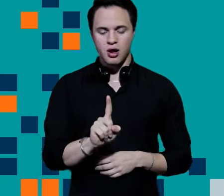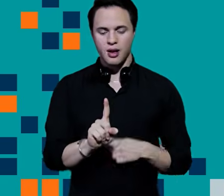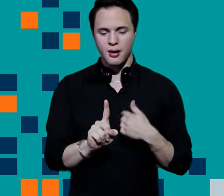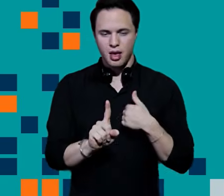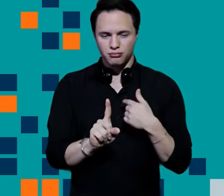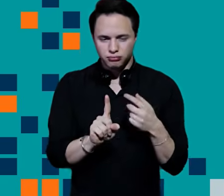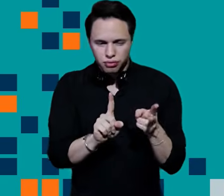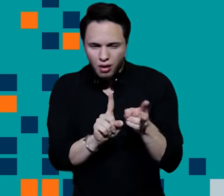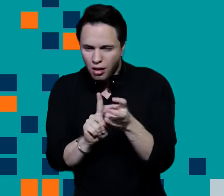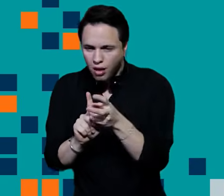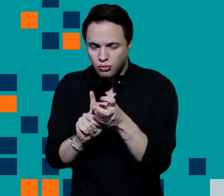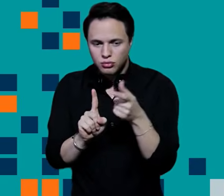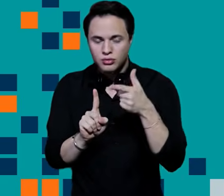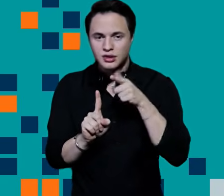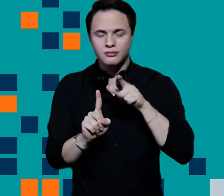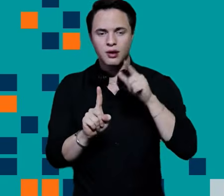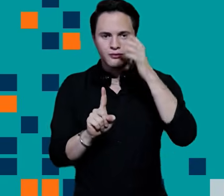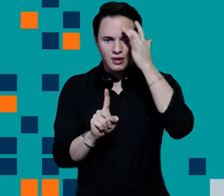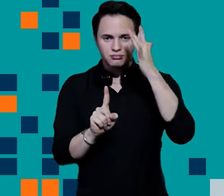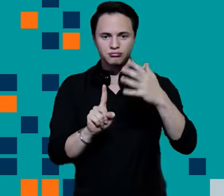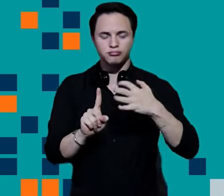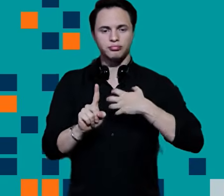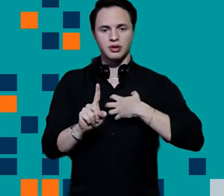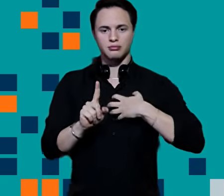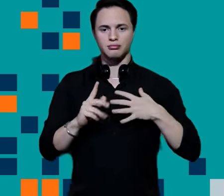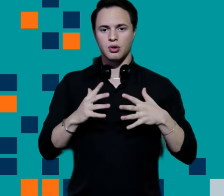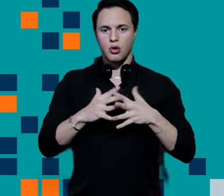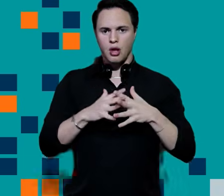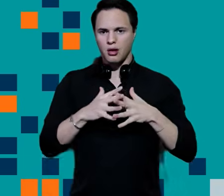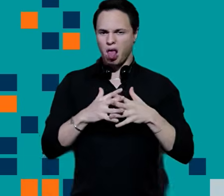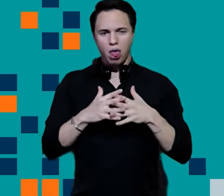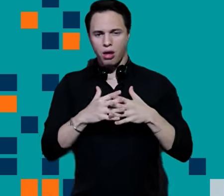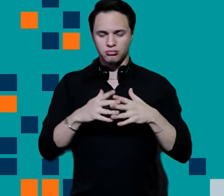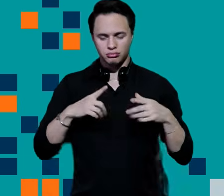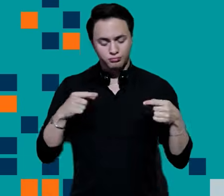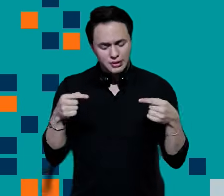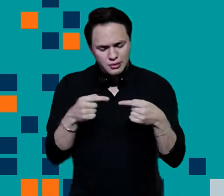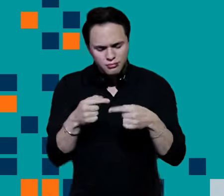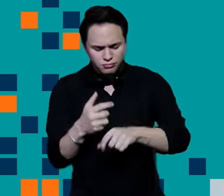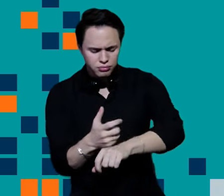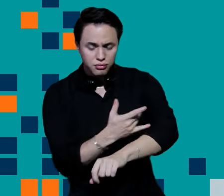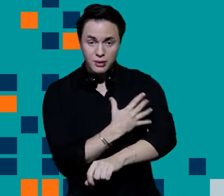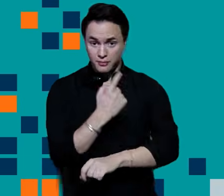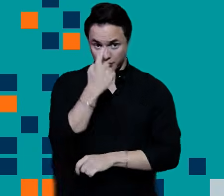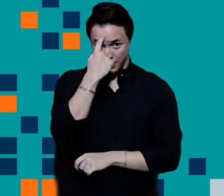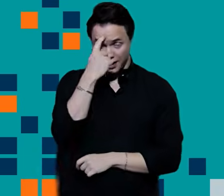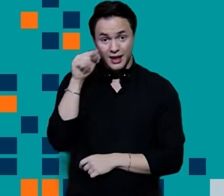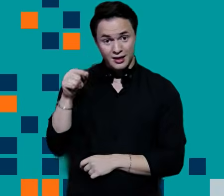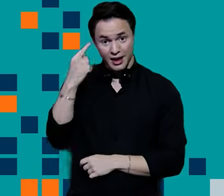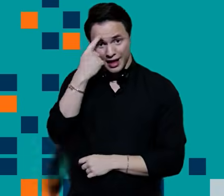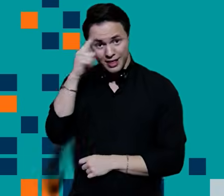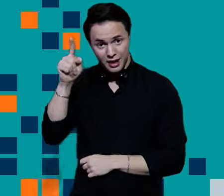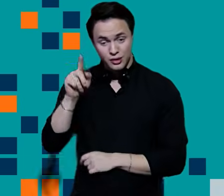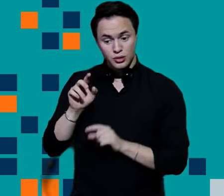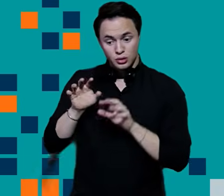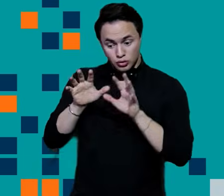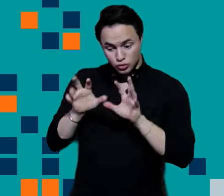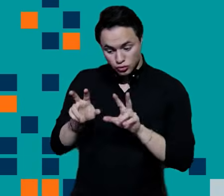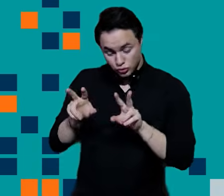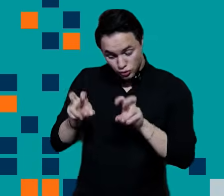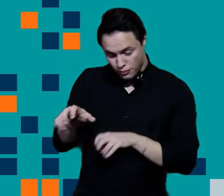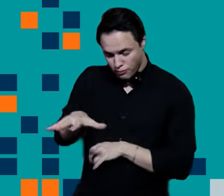very important for me. I think we learned a little bit about it going through COVID. This idea of silence and